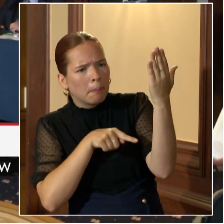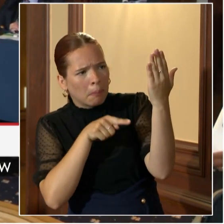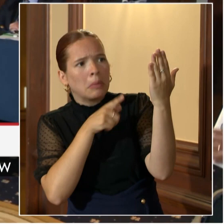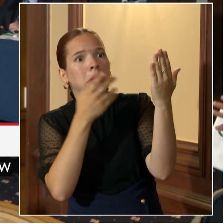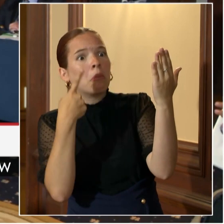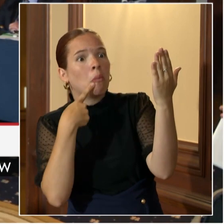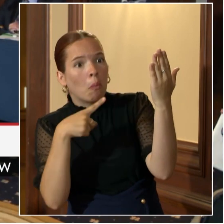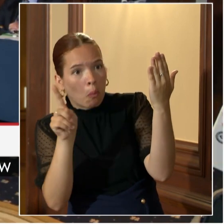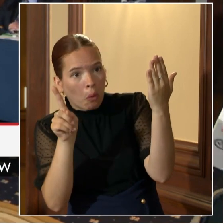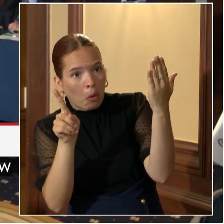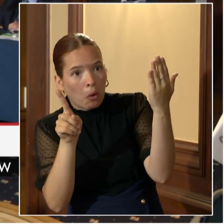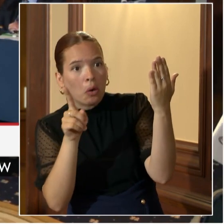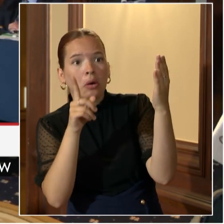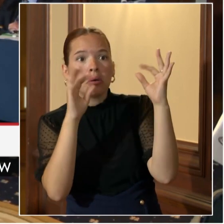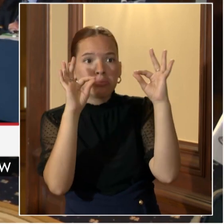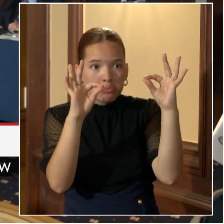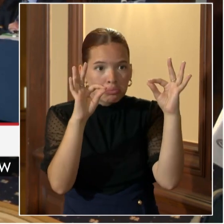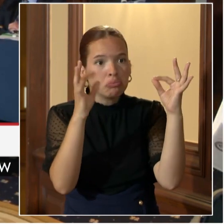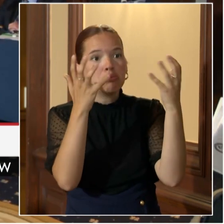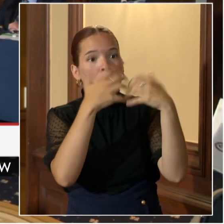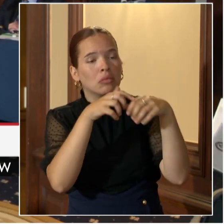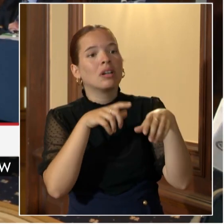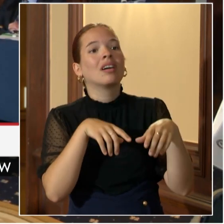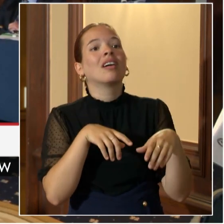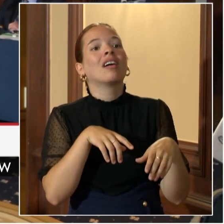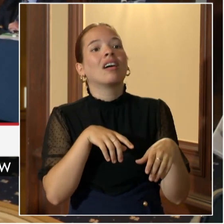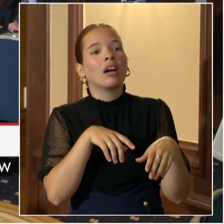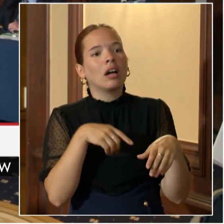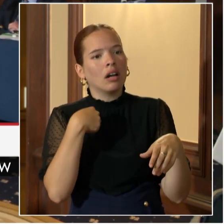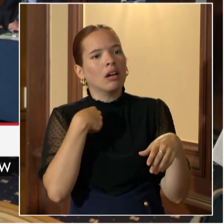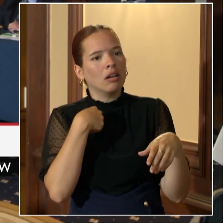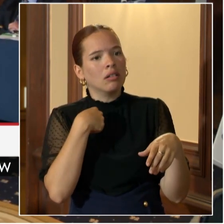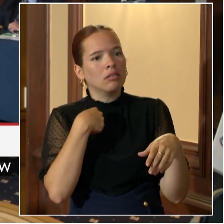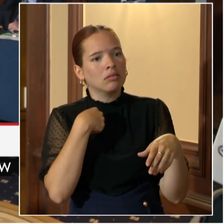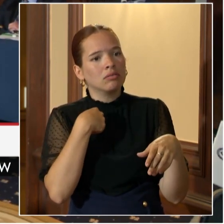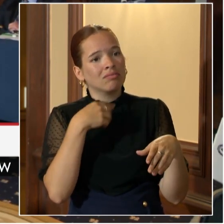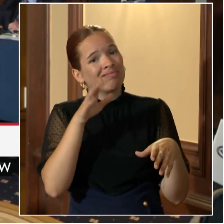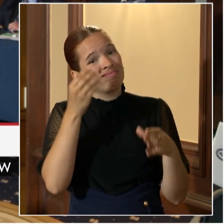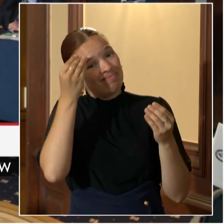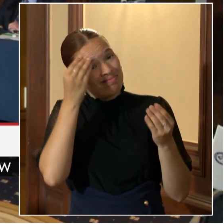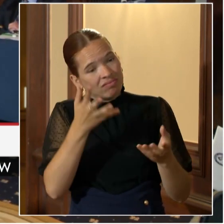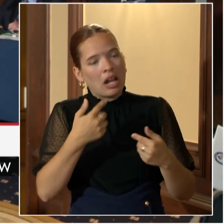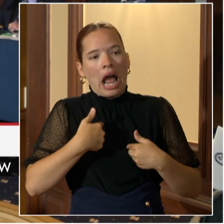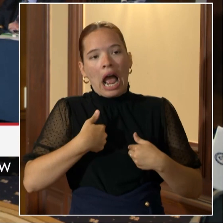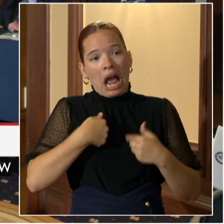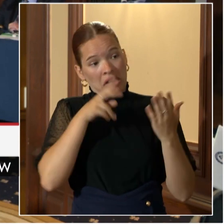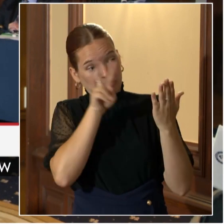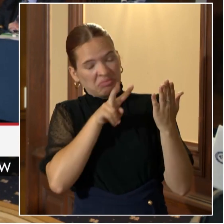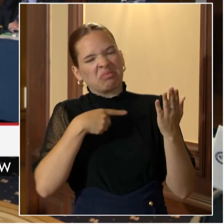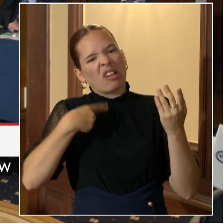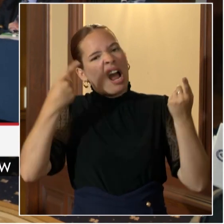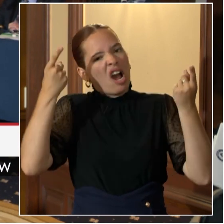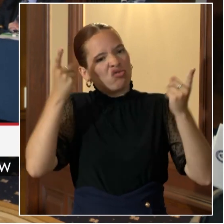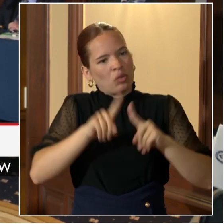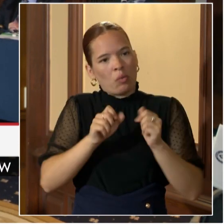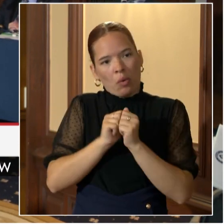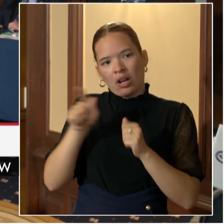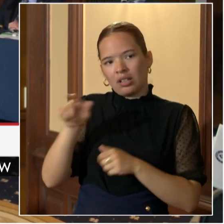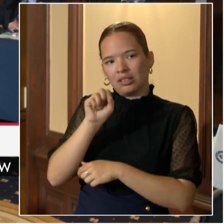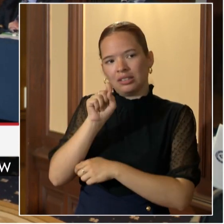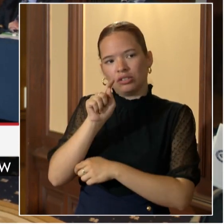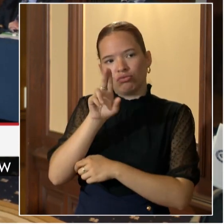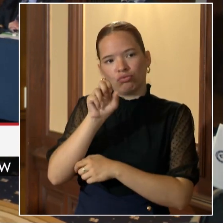program. I would agree with Senator Strauss that the participation in the national conventions, and I'm glad that